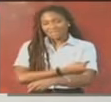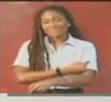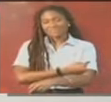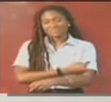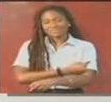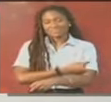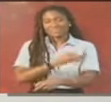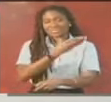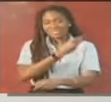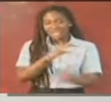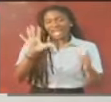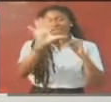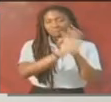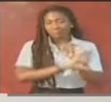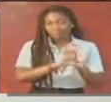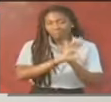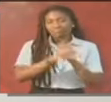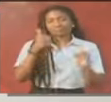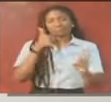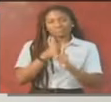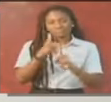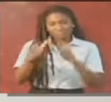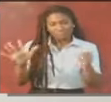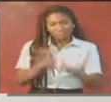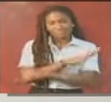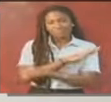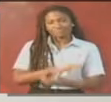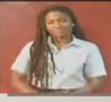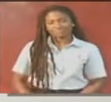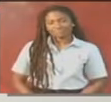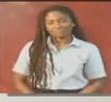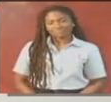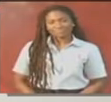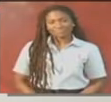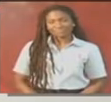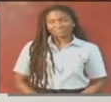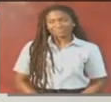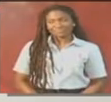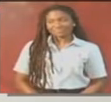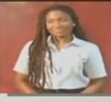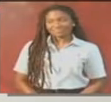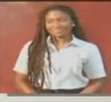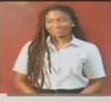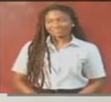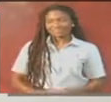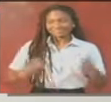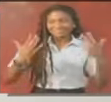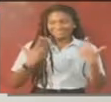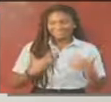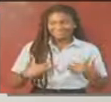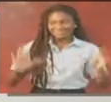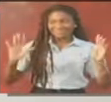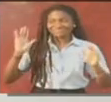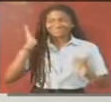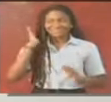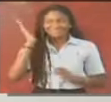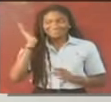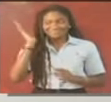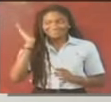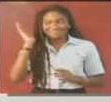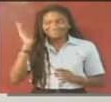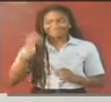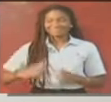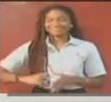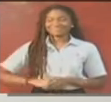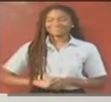full benefit of having been vaccinated. That basically brings me to the end of that additional